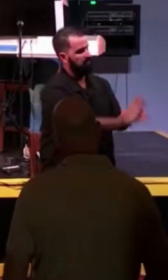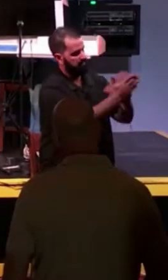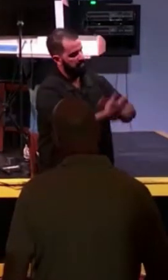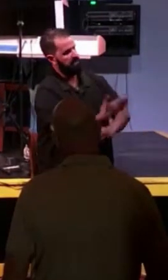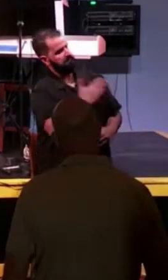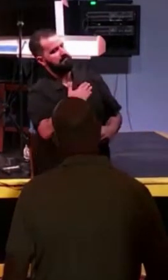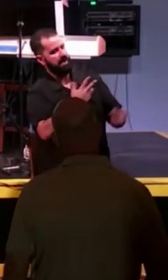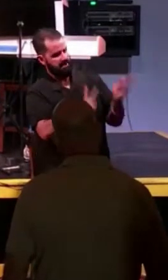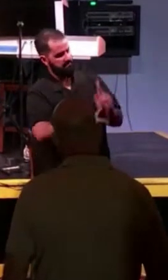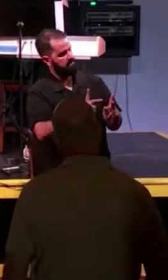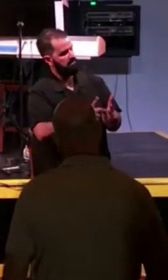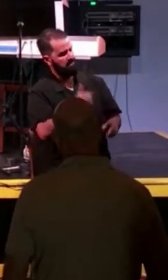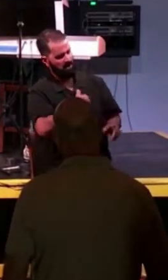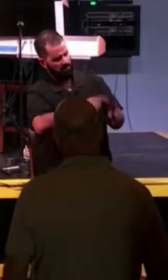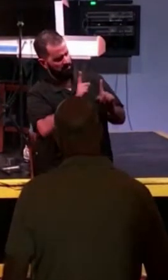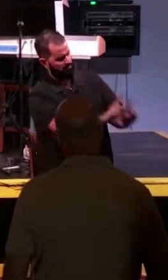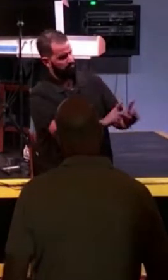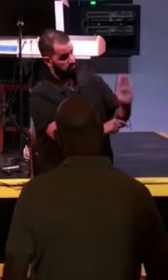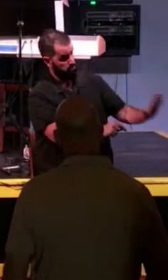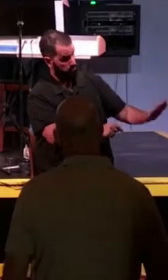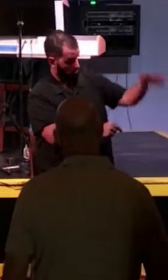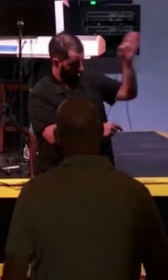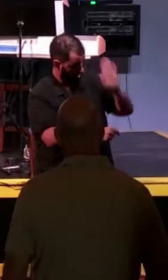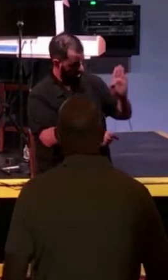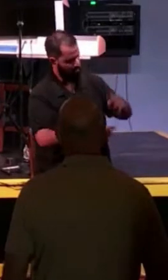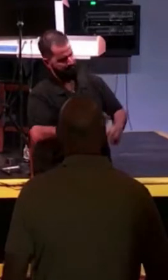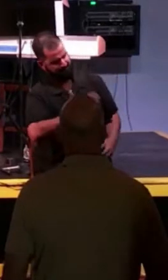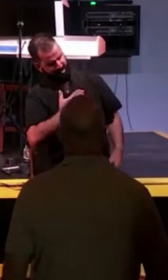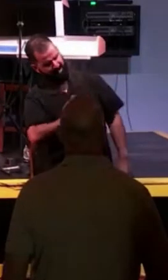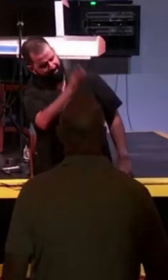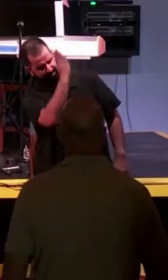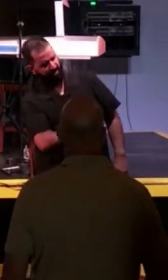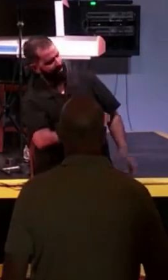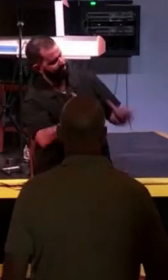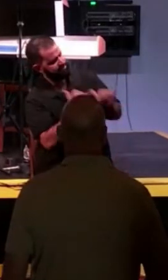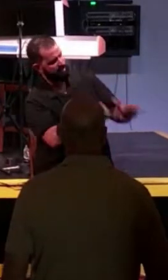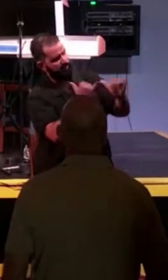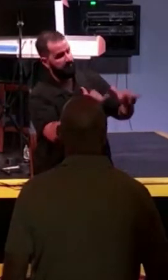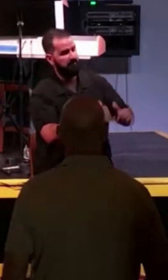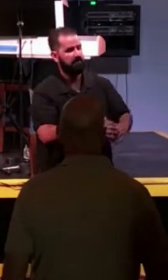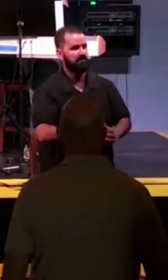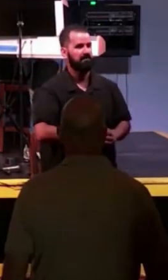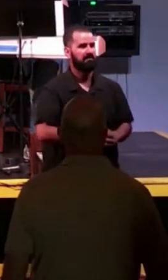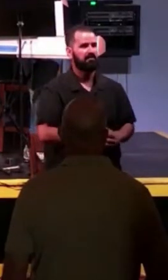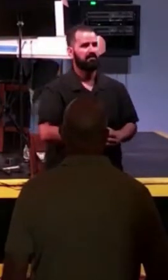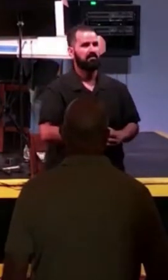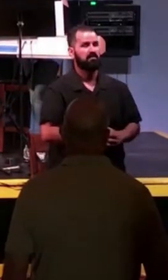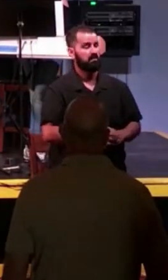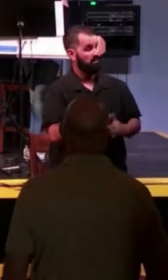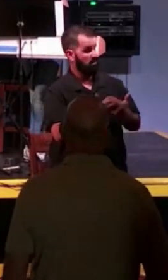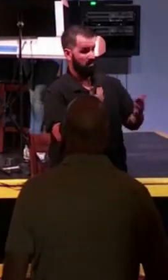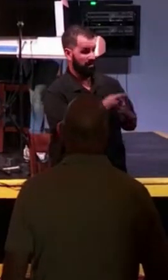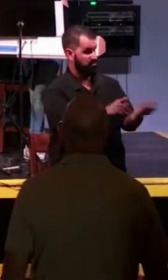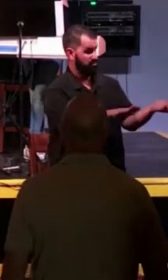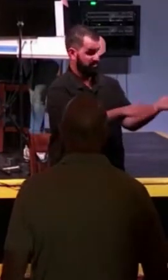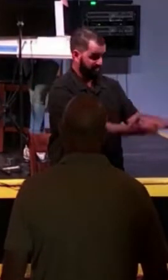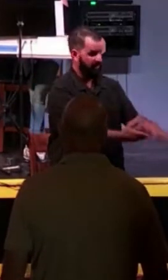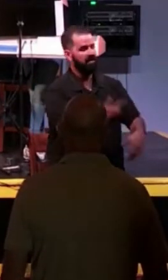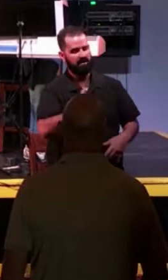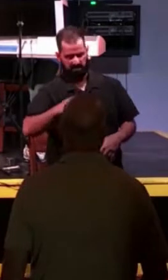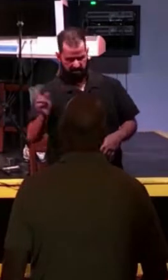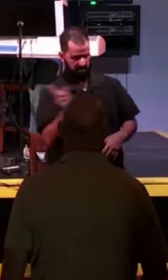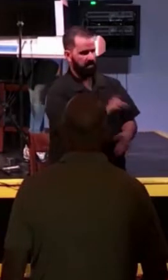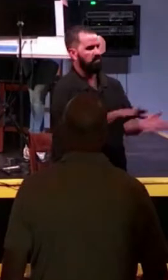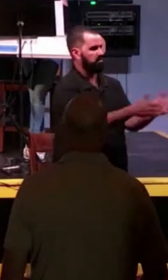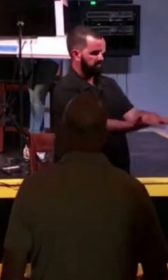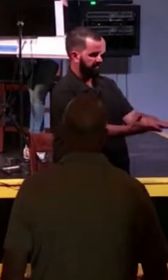my people, and your God will be my God. Where you die, I will